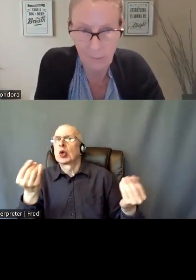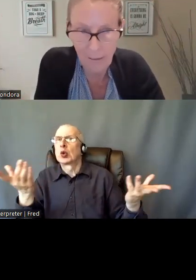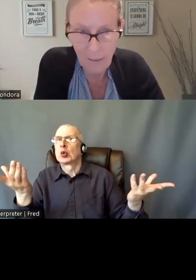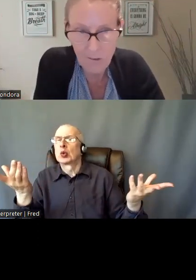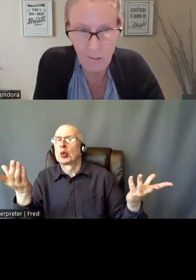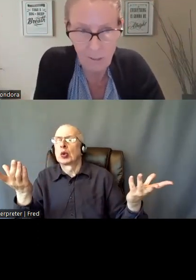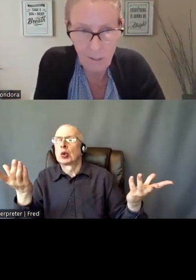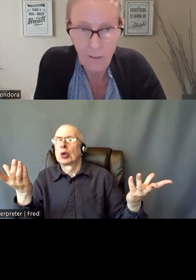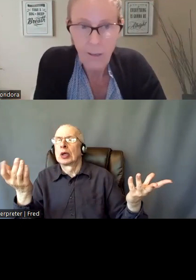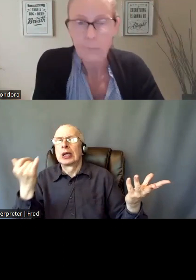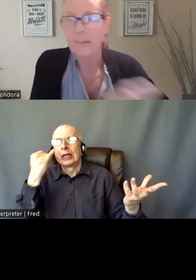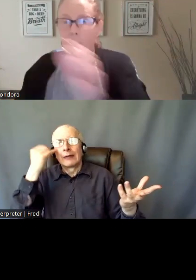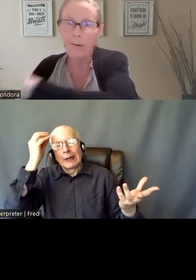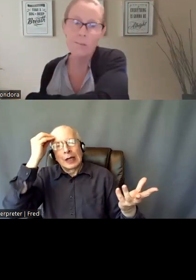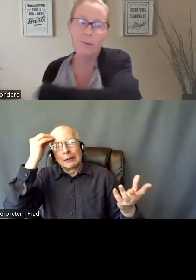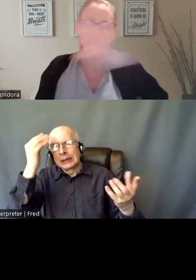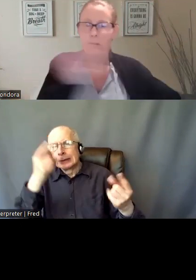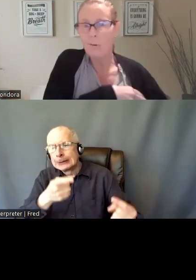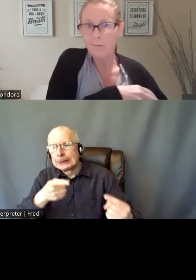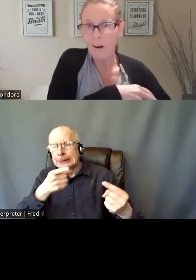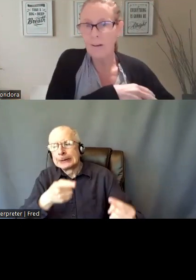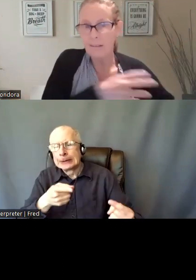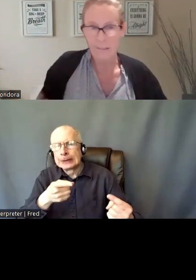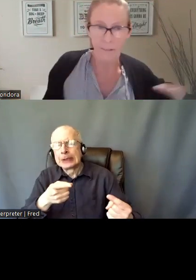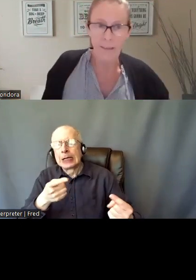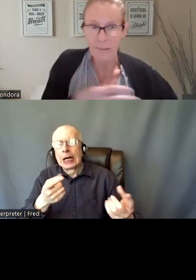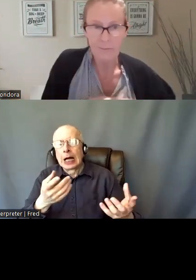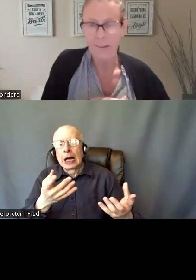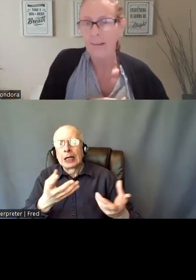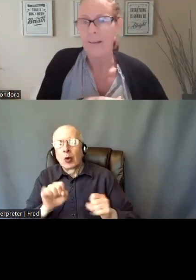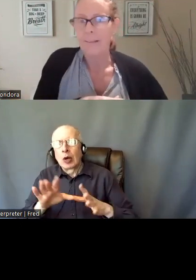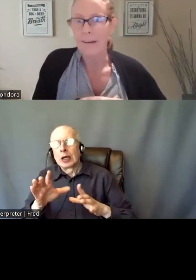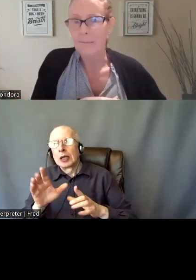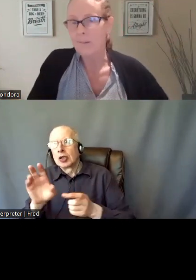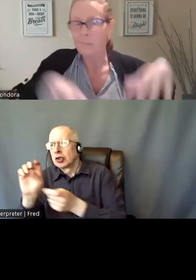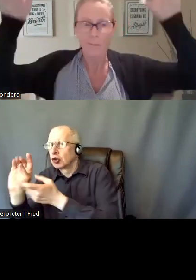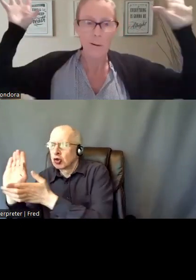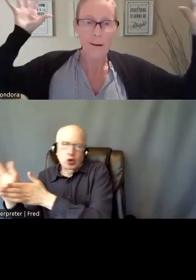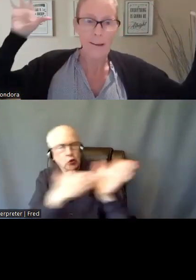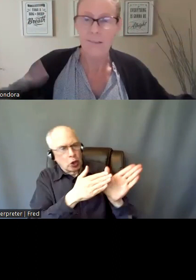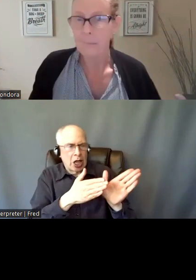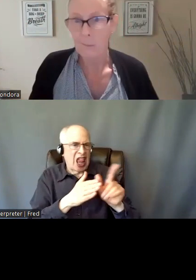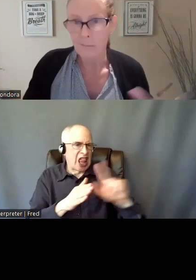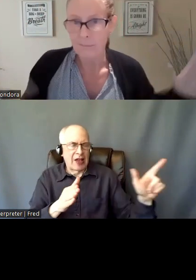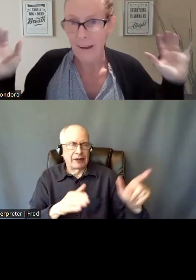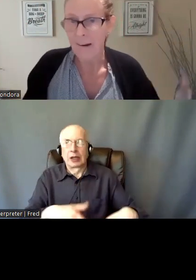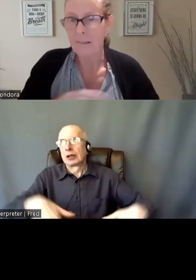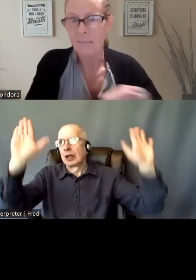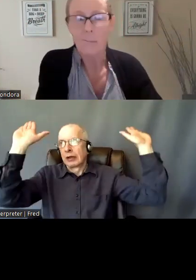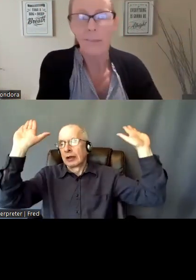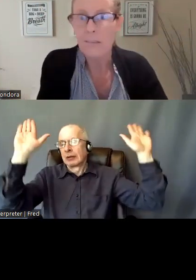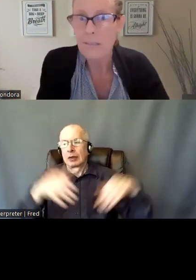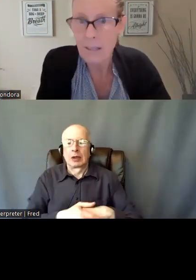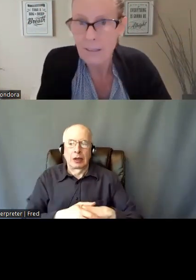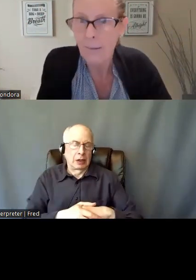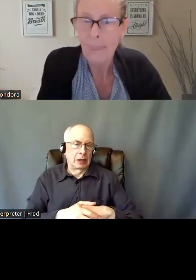struggling with that tension, we don't want to swing so far to the left that we just throw our hands up in the air and